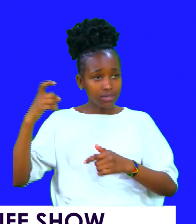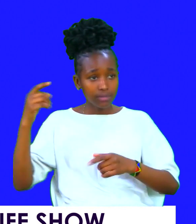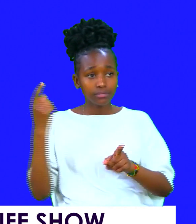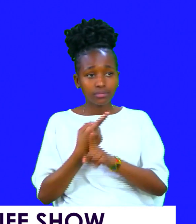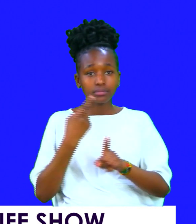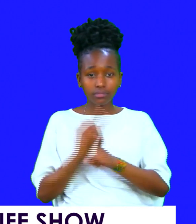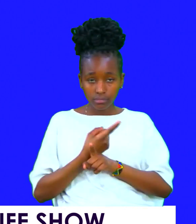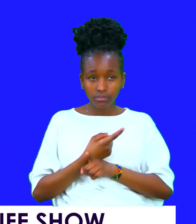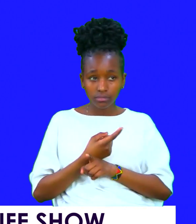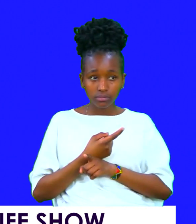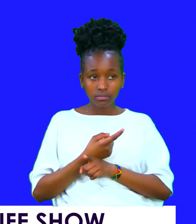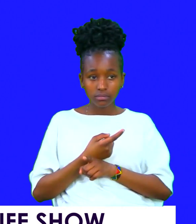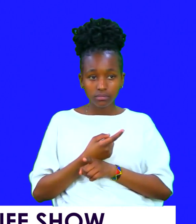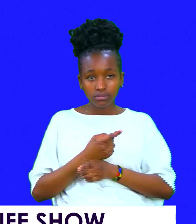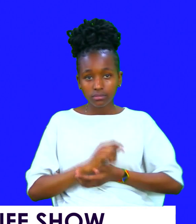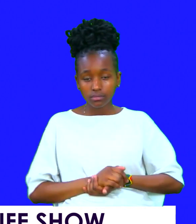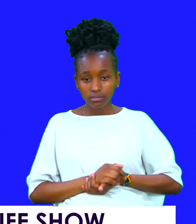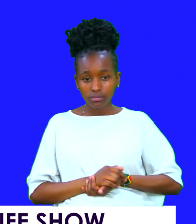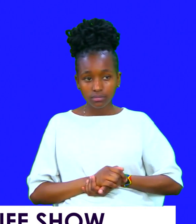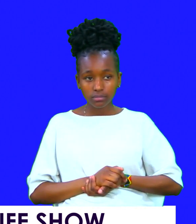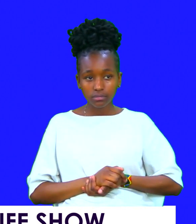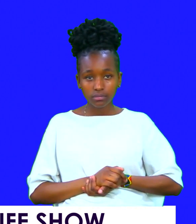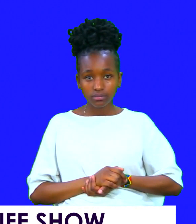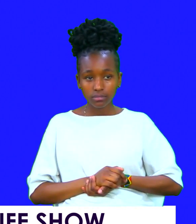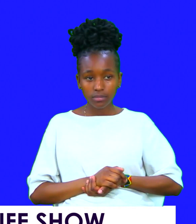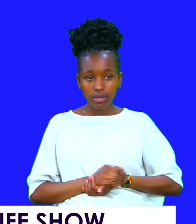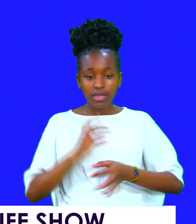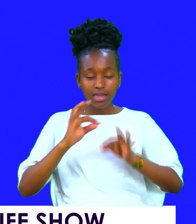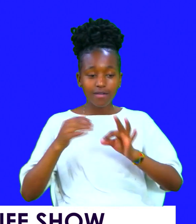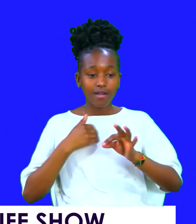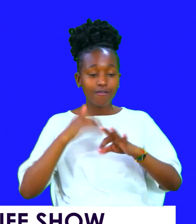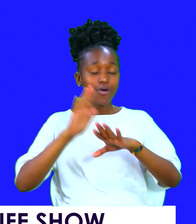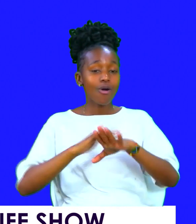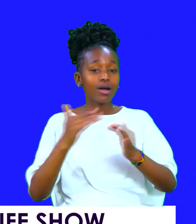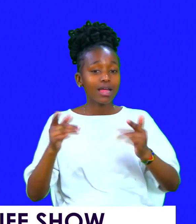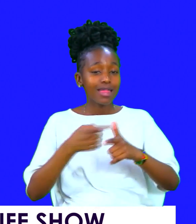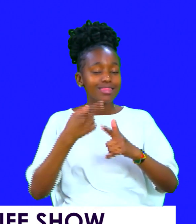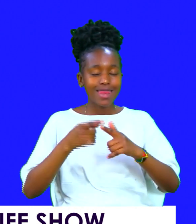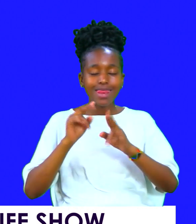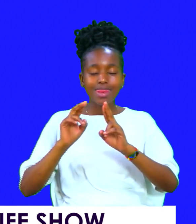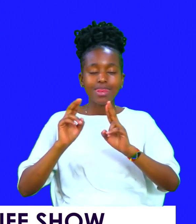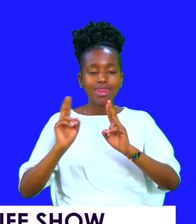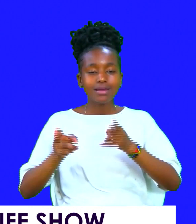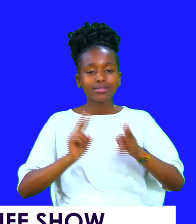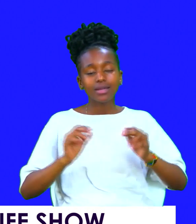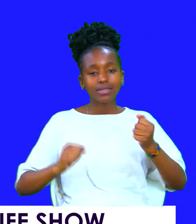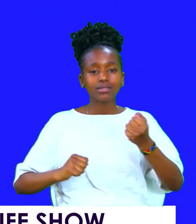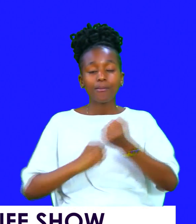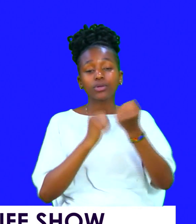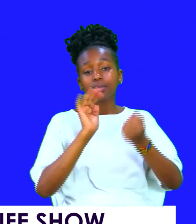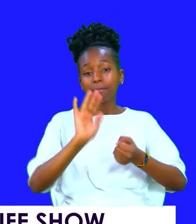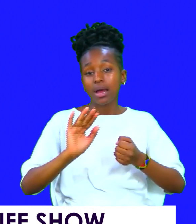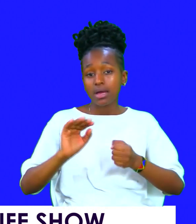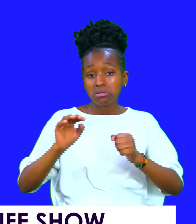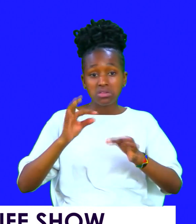with the divine. Nature will support you. When I say that, I mean God himself, if